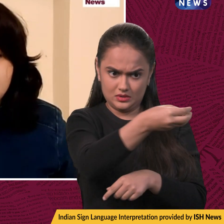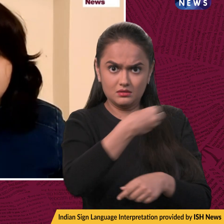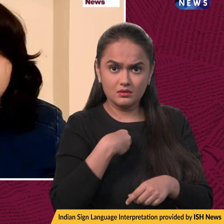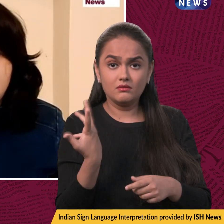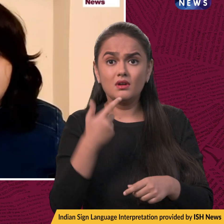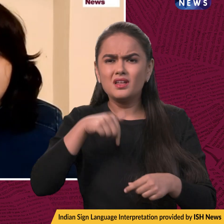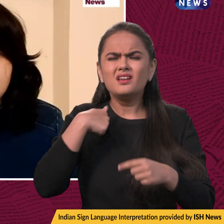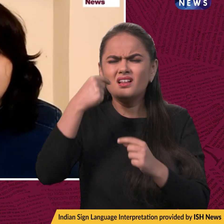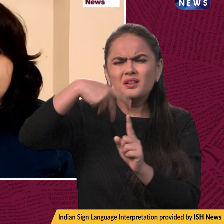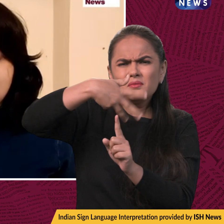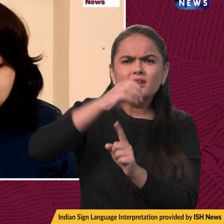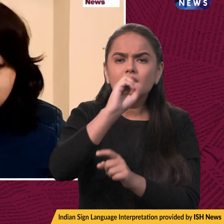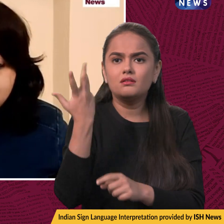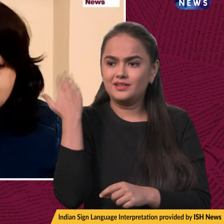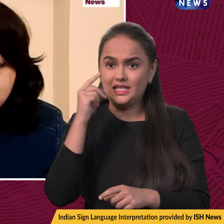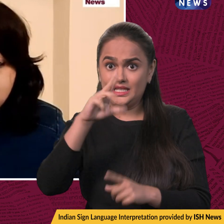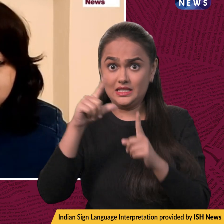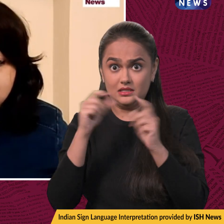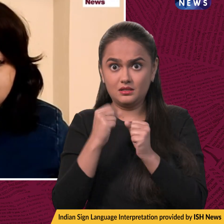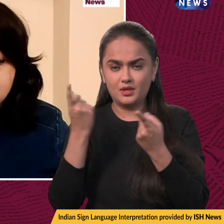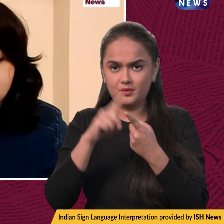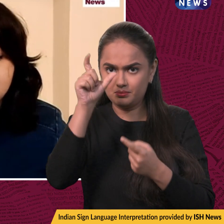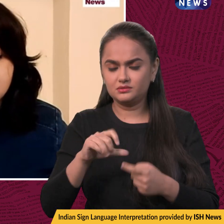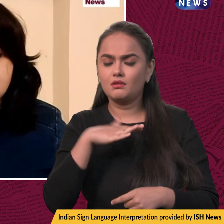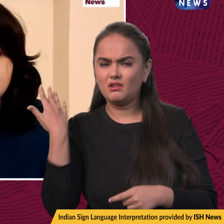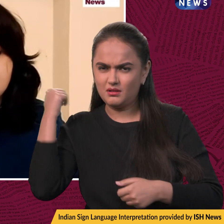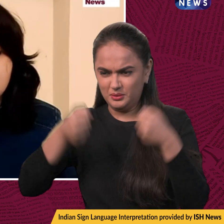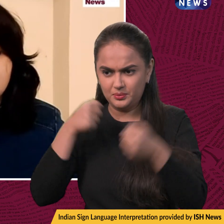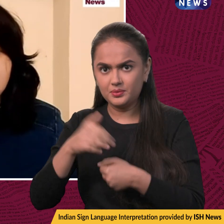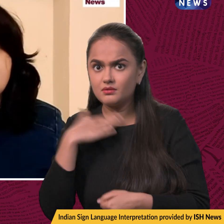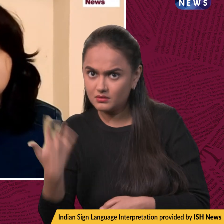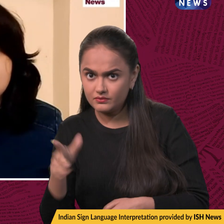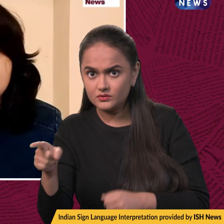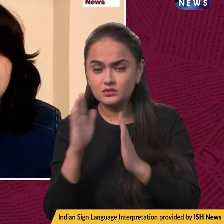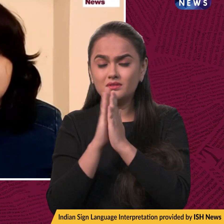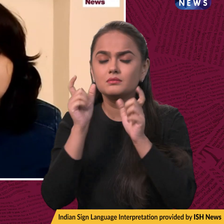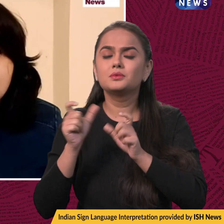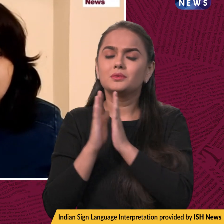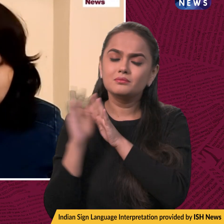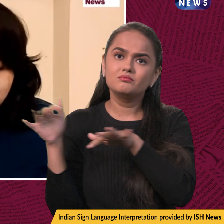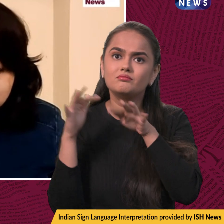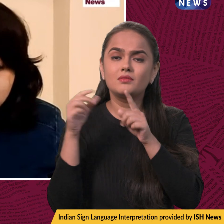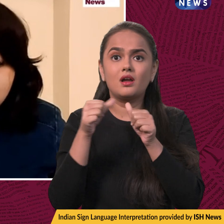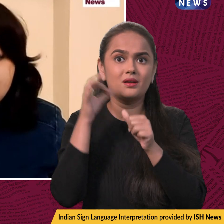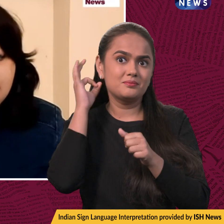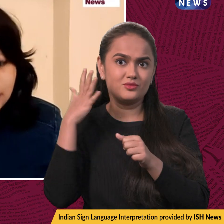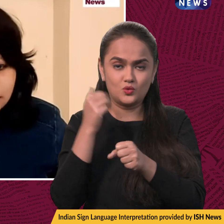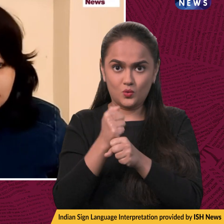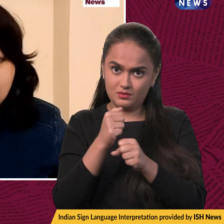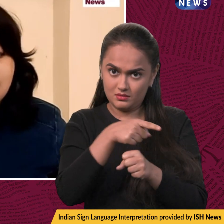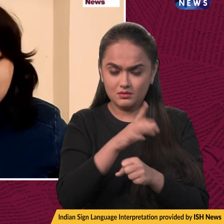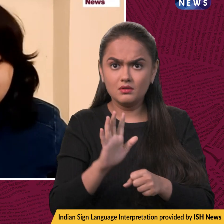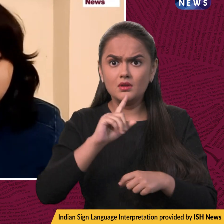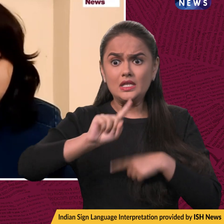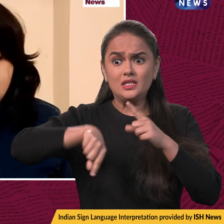to give you a bit of a background, on the 18th of December, a man was killed in an altercation with devotees at the Golden Temple in Amritsar. The next